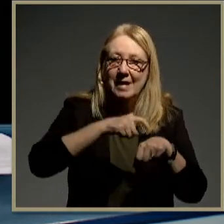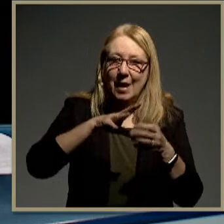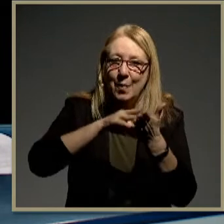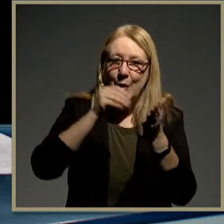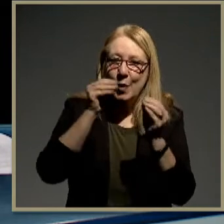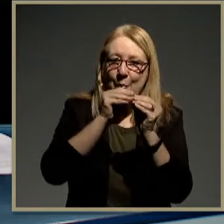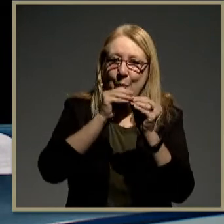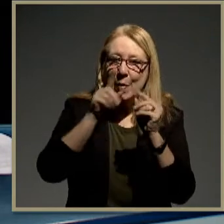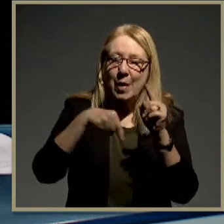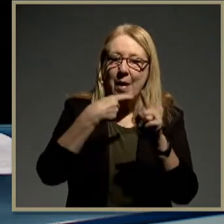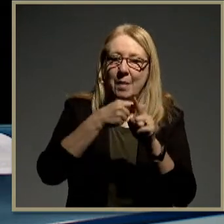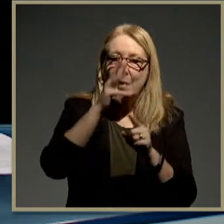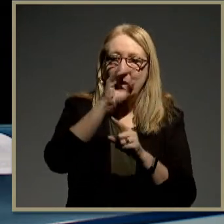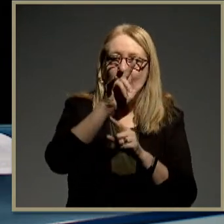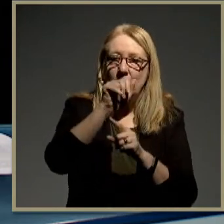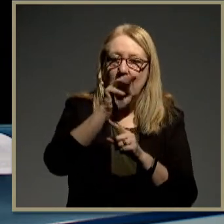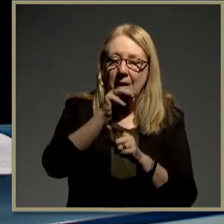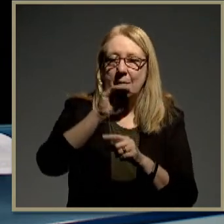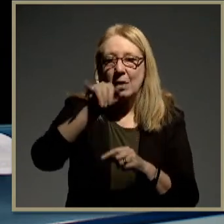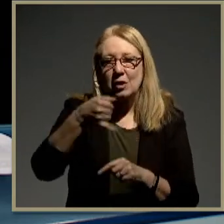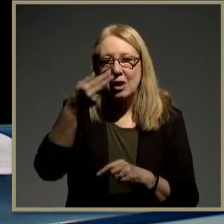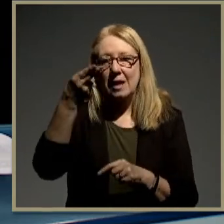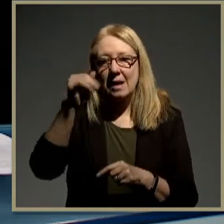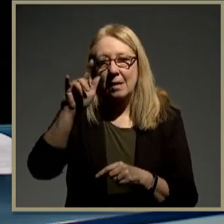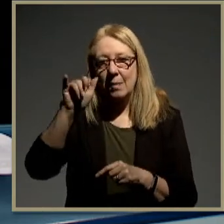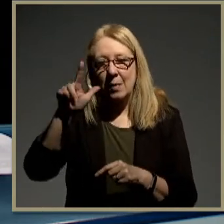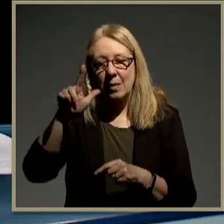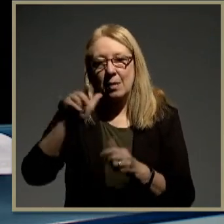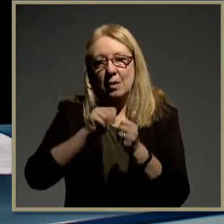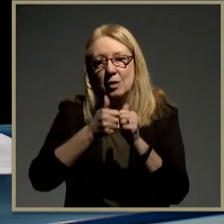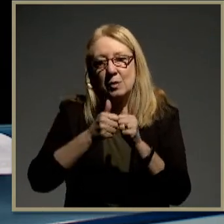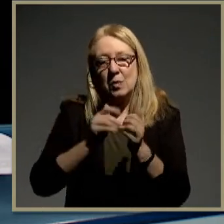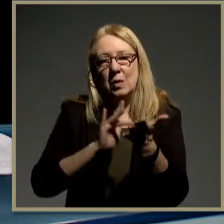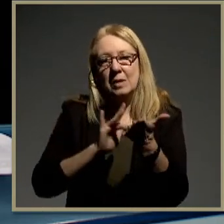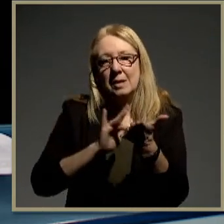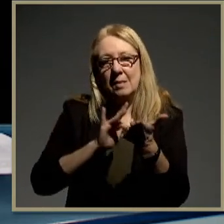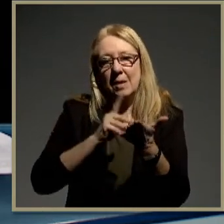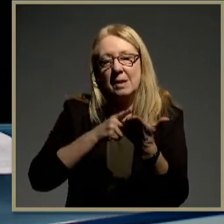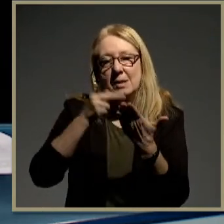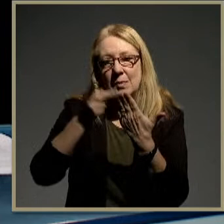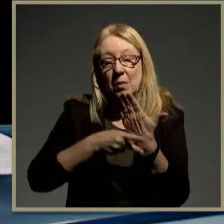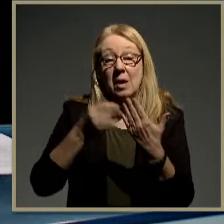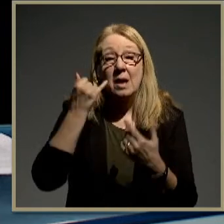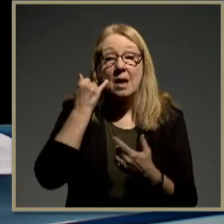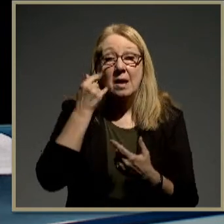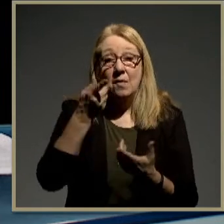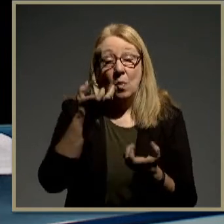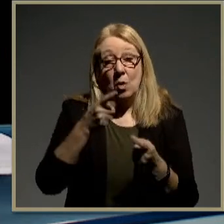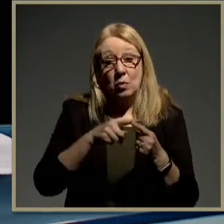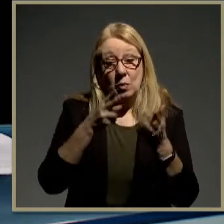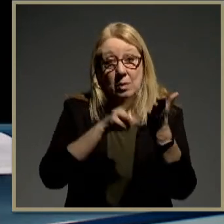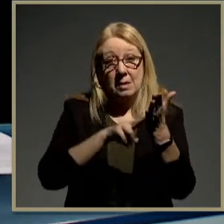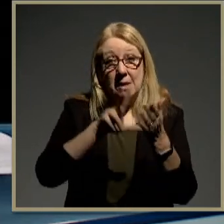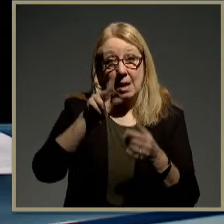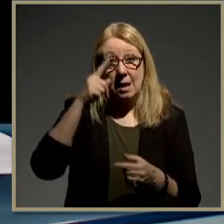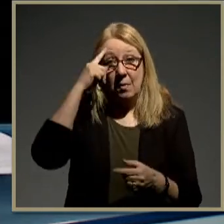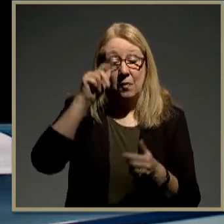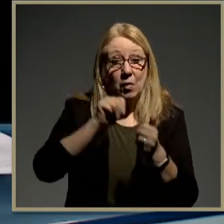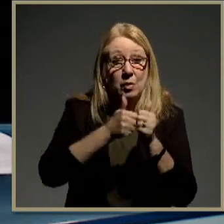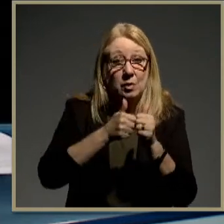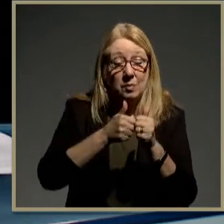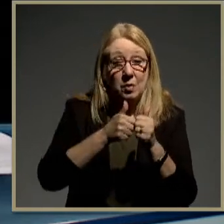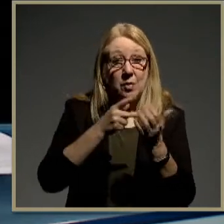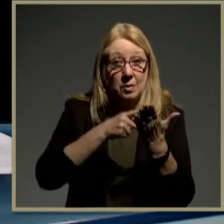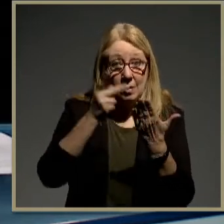more about the William J. Hybl Sports Medicine and Performance Program. If you want to sign up for a sports